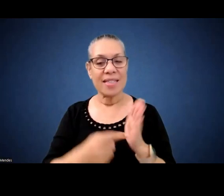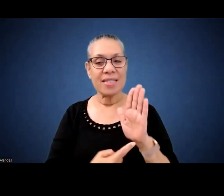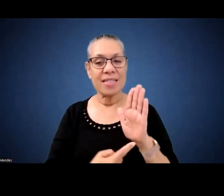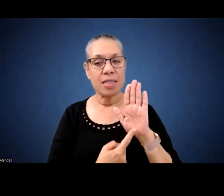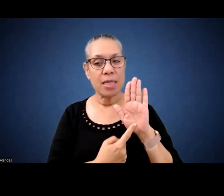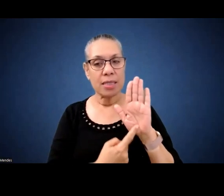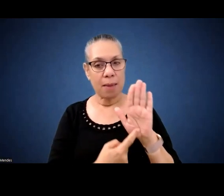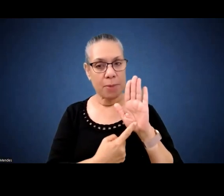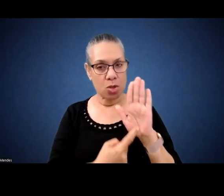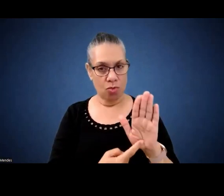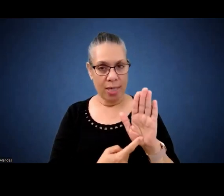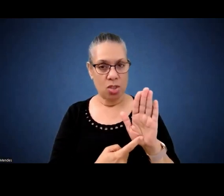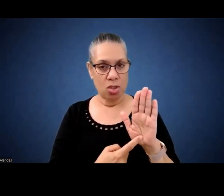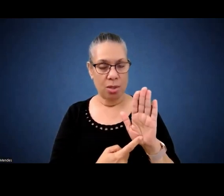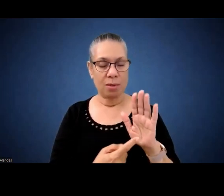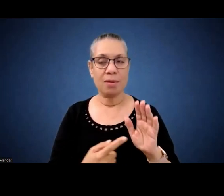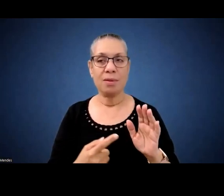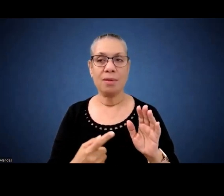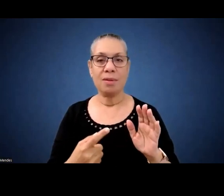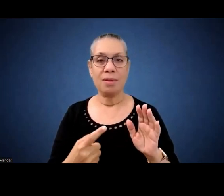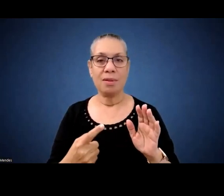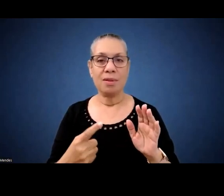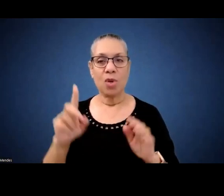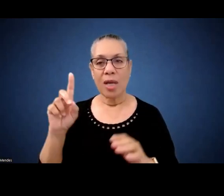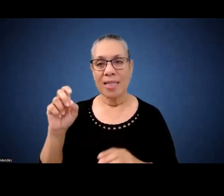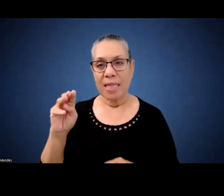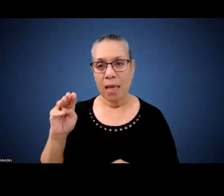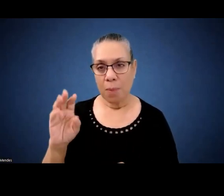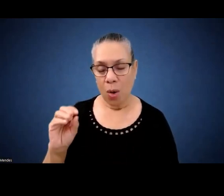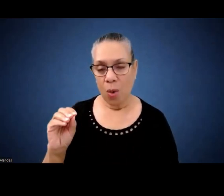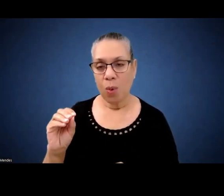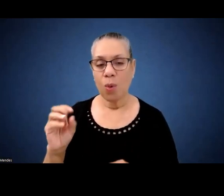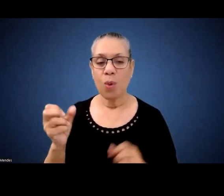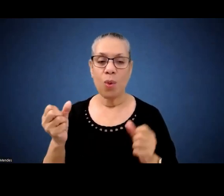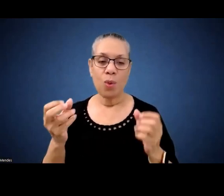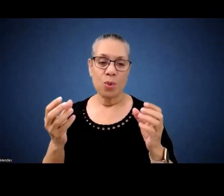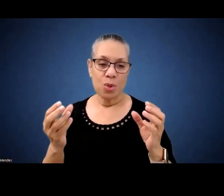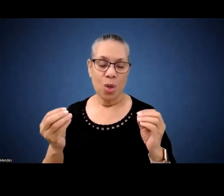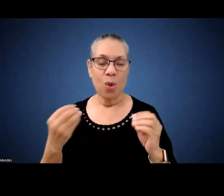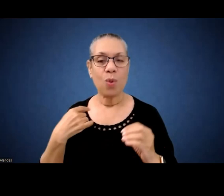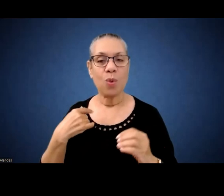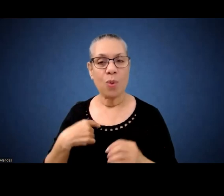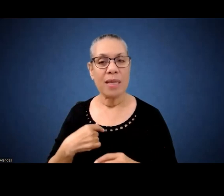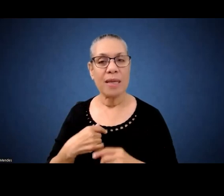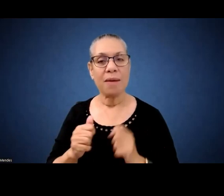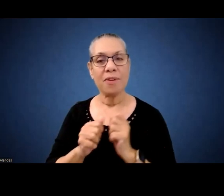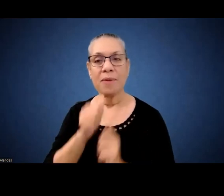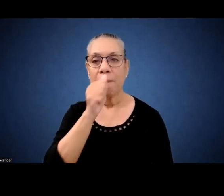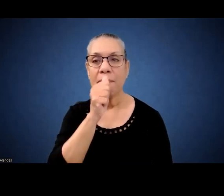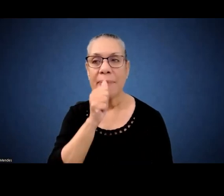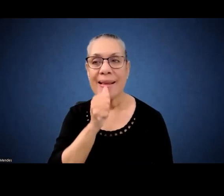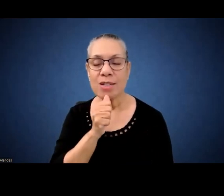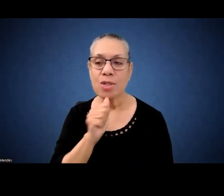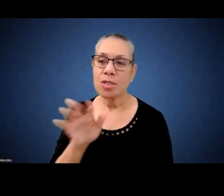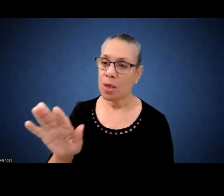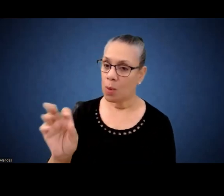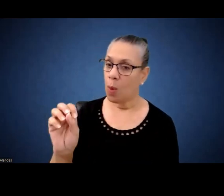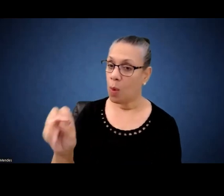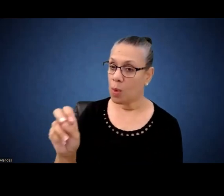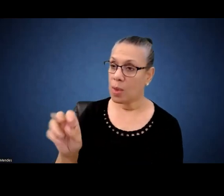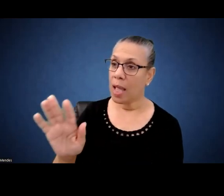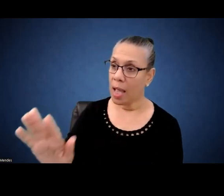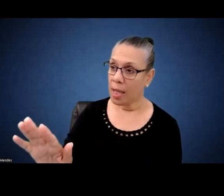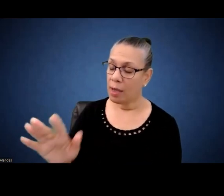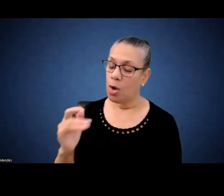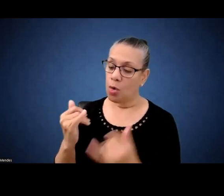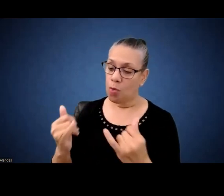E novamente porque esse é projeto de demonstração. Thresholds for hanging in with them and reaching out to them and say, all right, you know, it's clearly